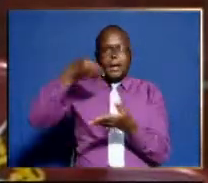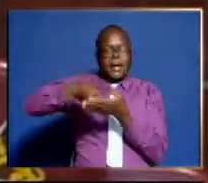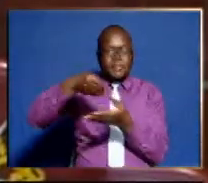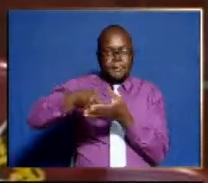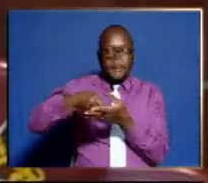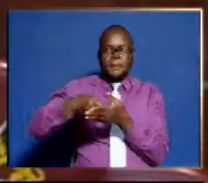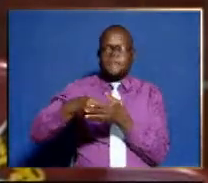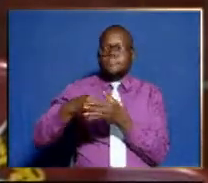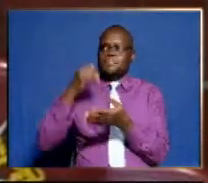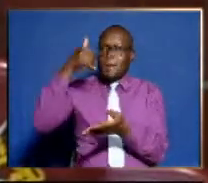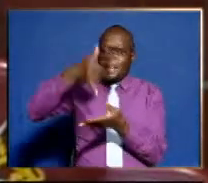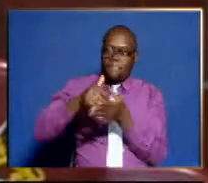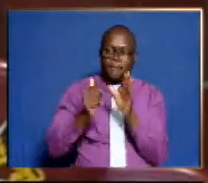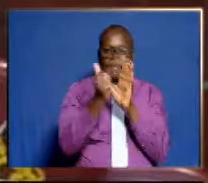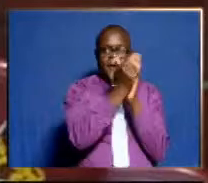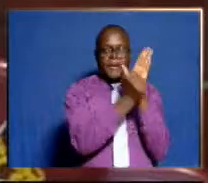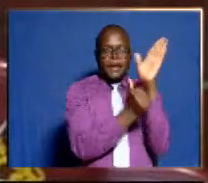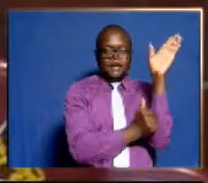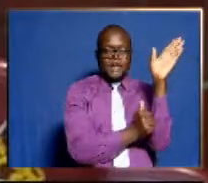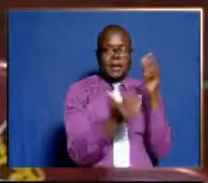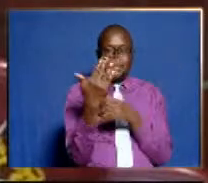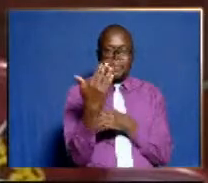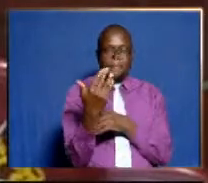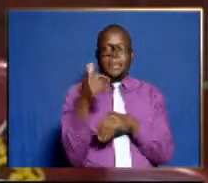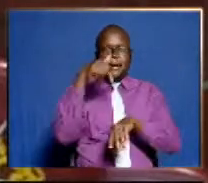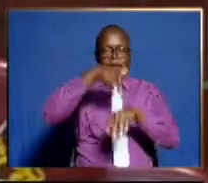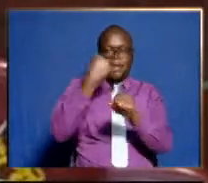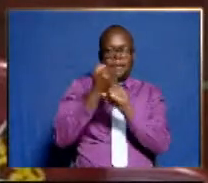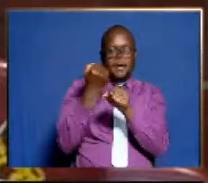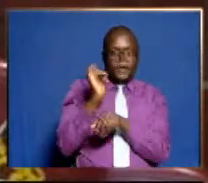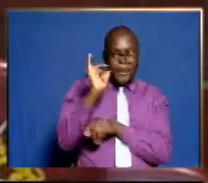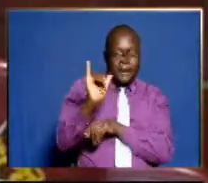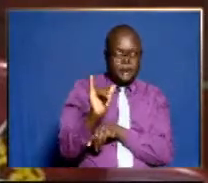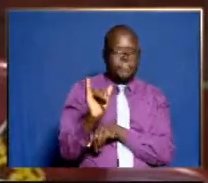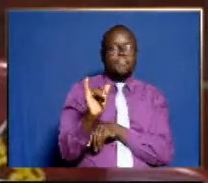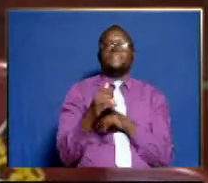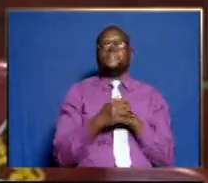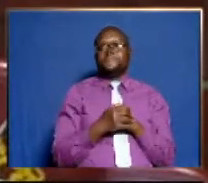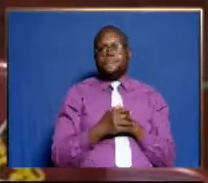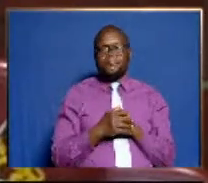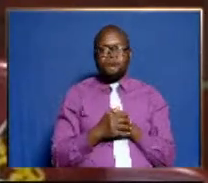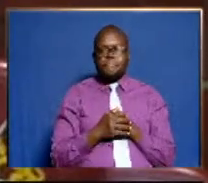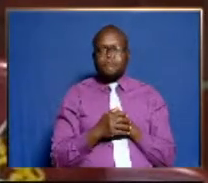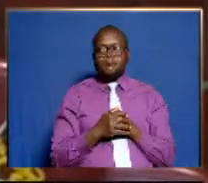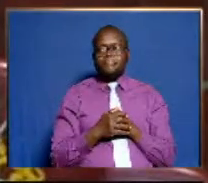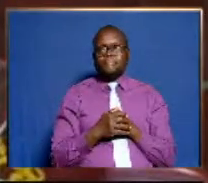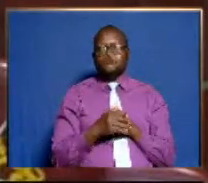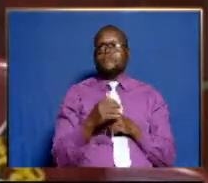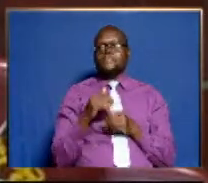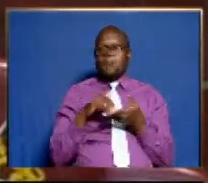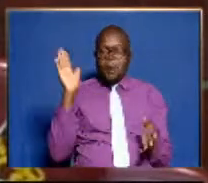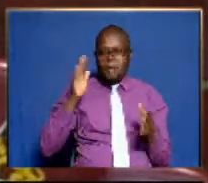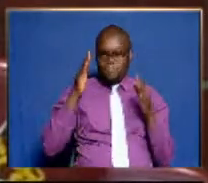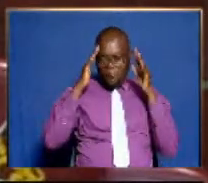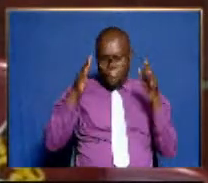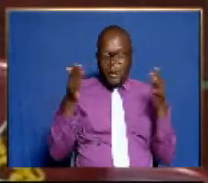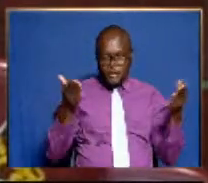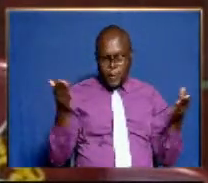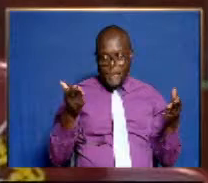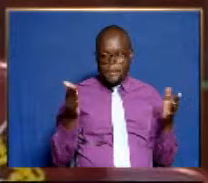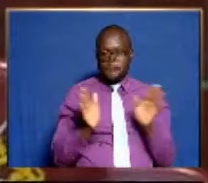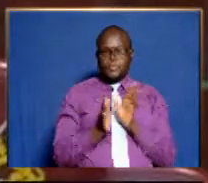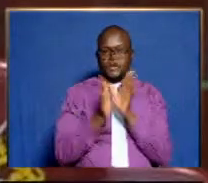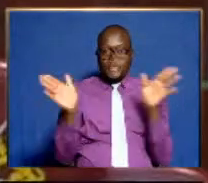the order paper. Honorable Speaker, as I make my submission and as I move, Honorable Speaker, I will delve more on the